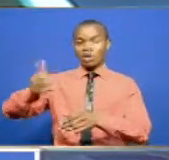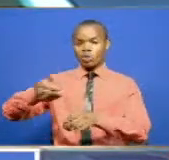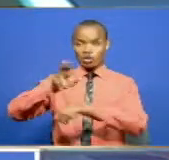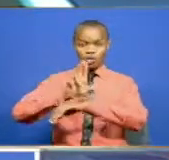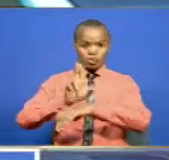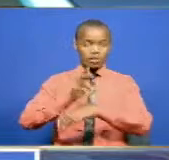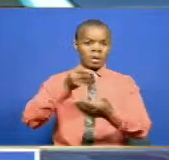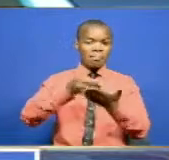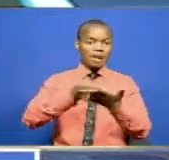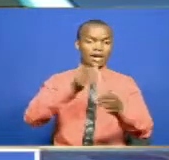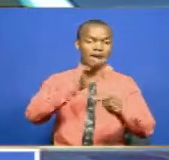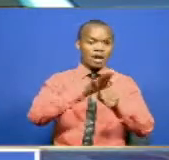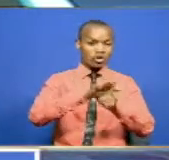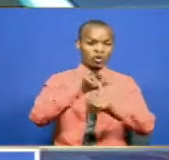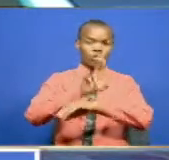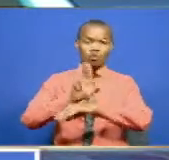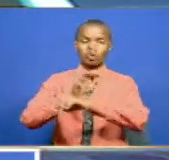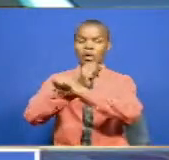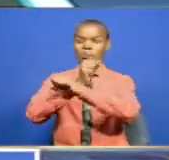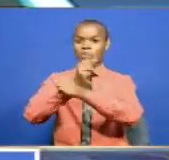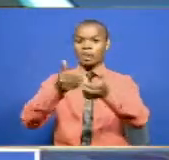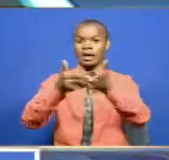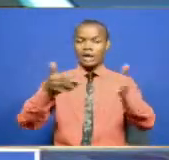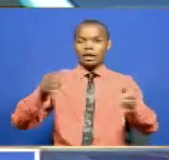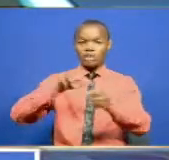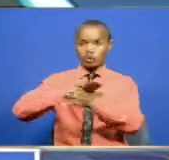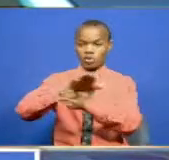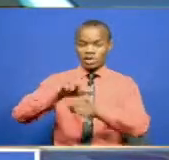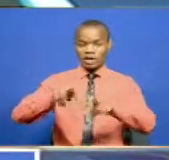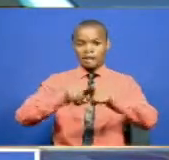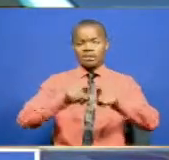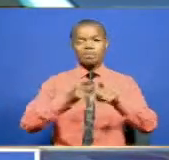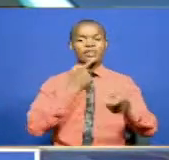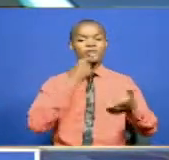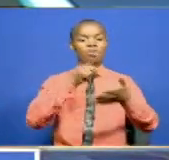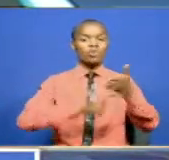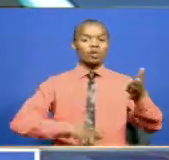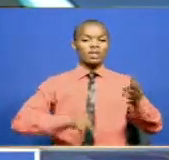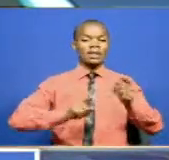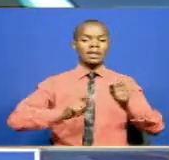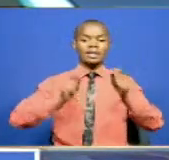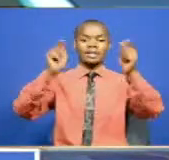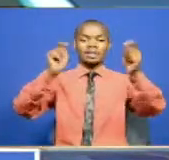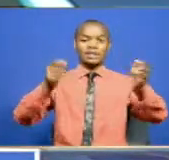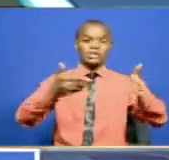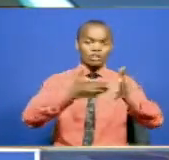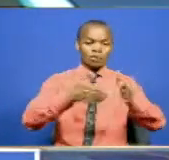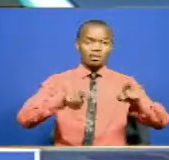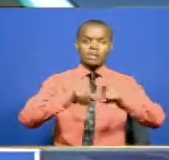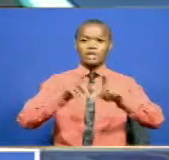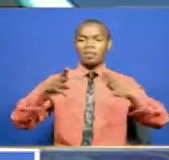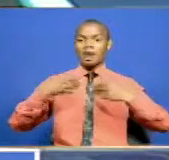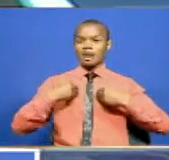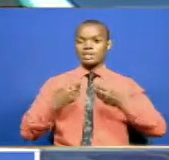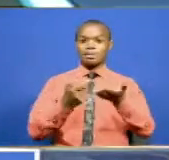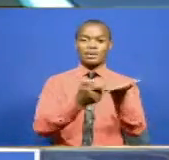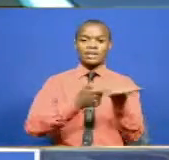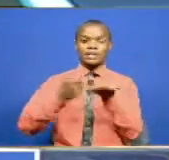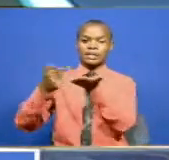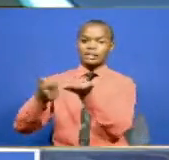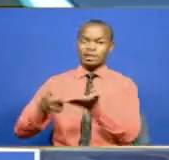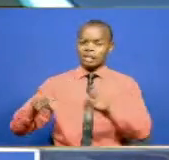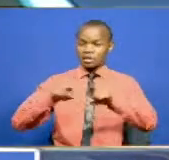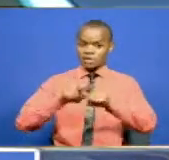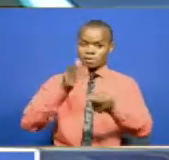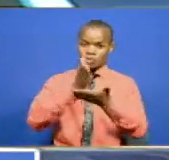in the COVID-19 response and wants the medics to end their strike and allow negotiations with the employer as they are